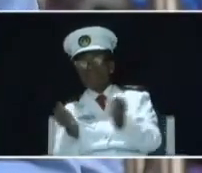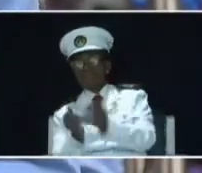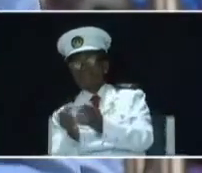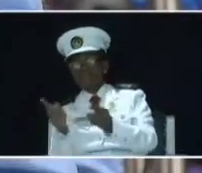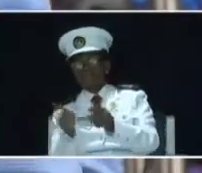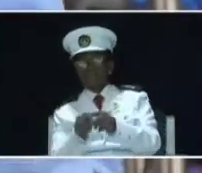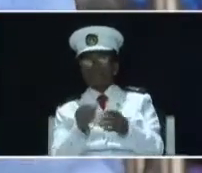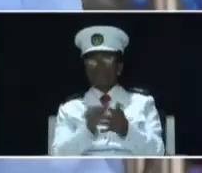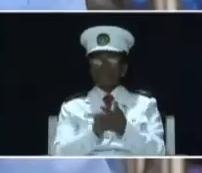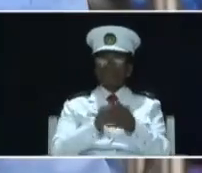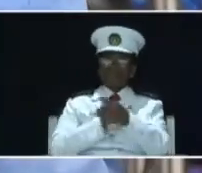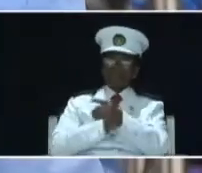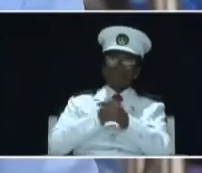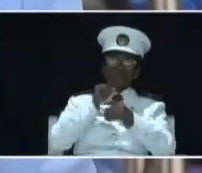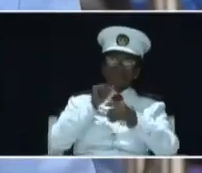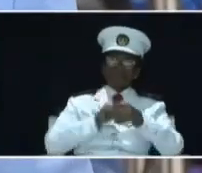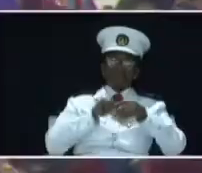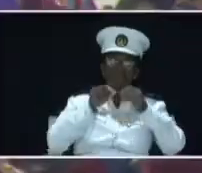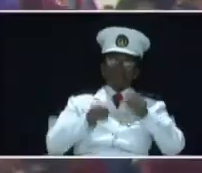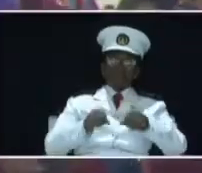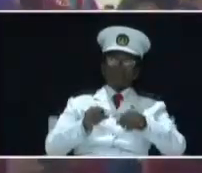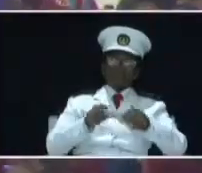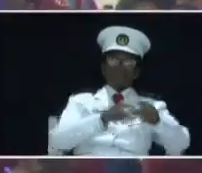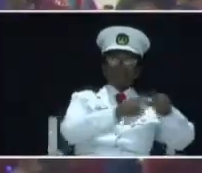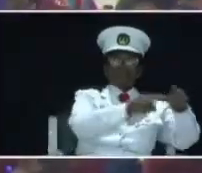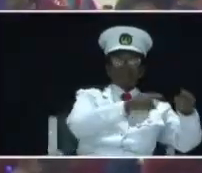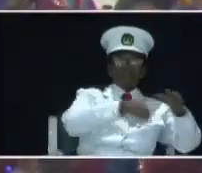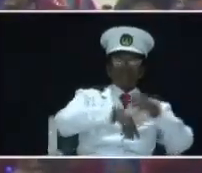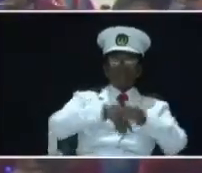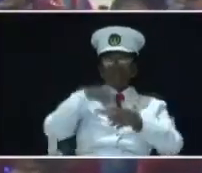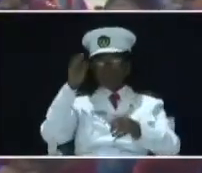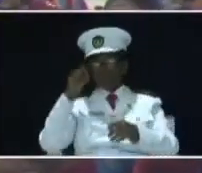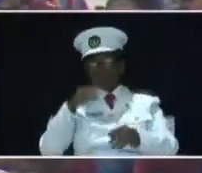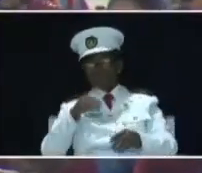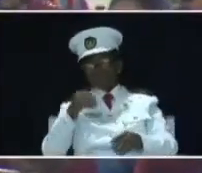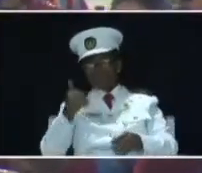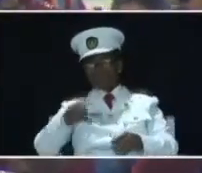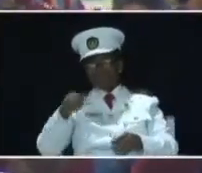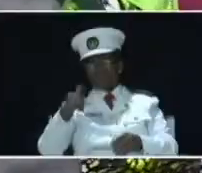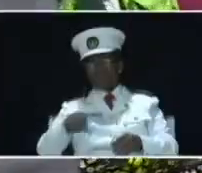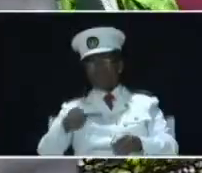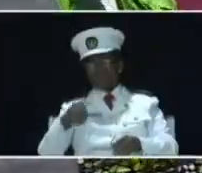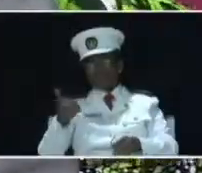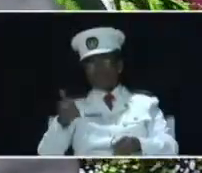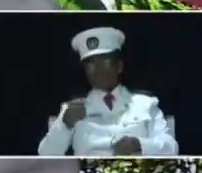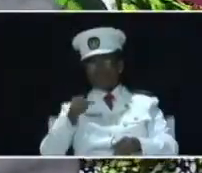How many of you know what I'm talking about? Any other mother like that here?